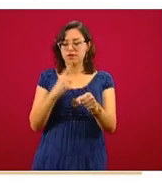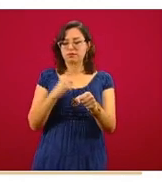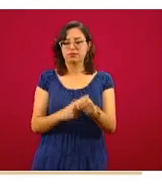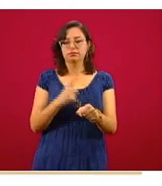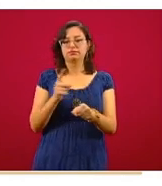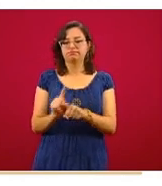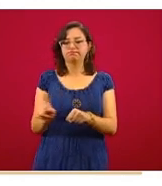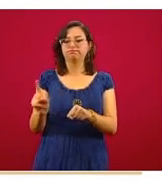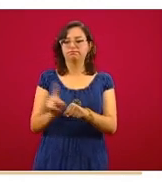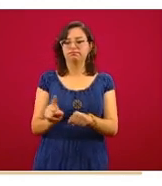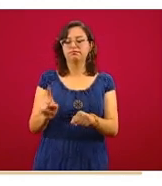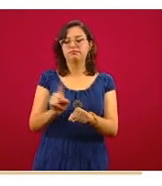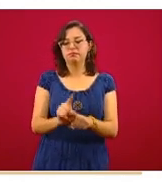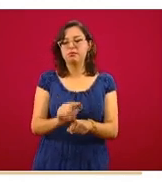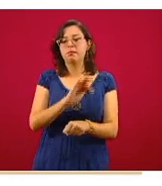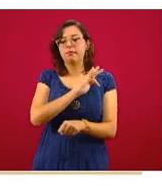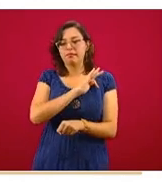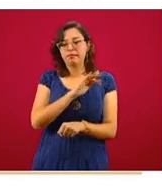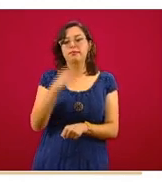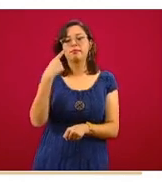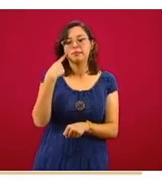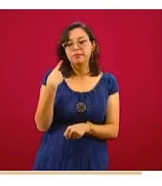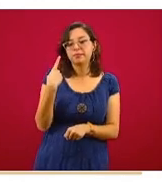of yesterday.